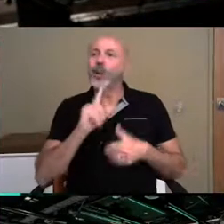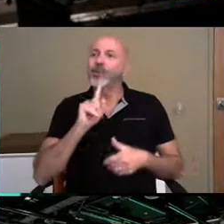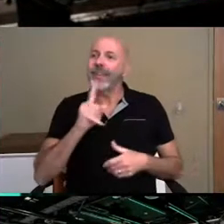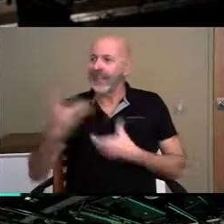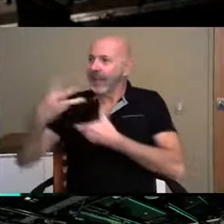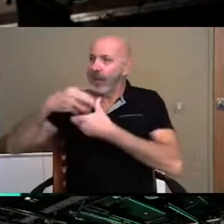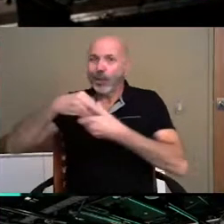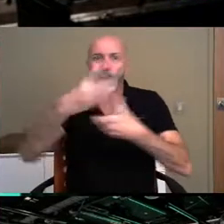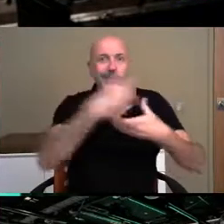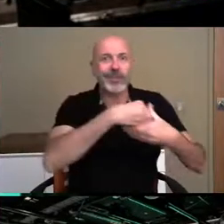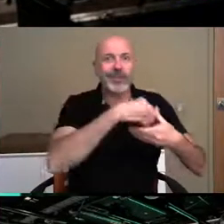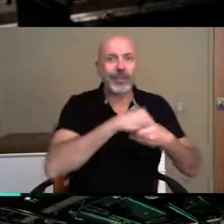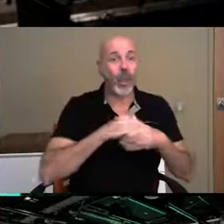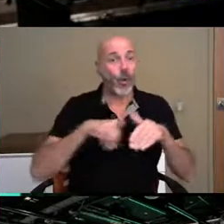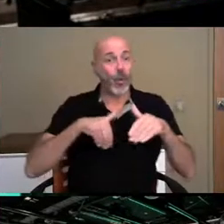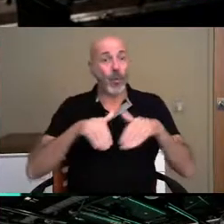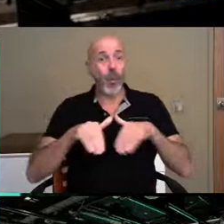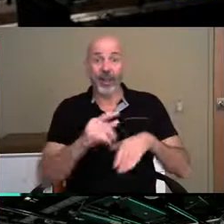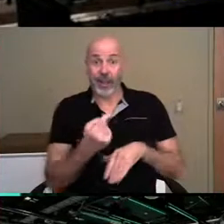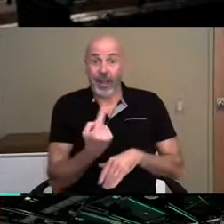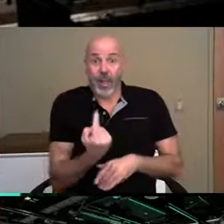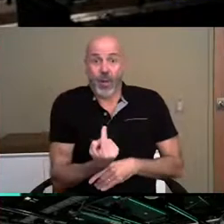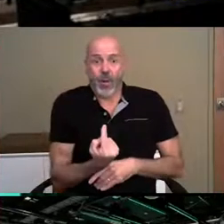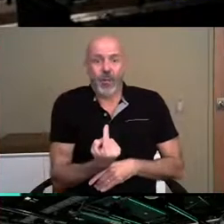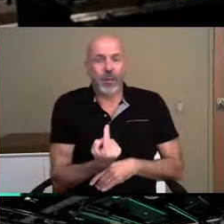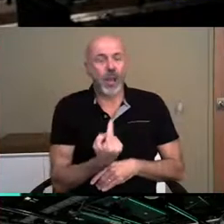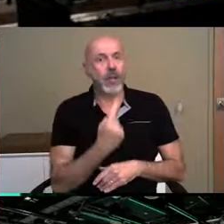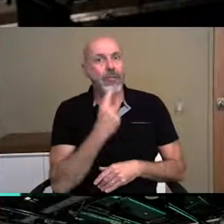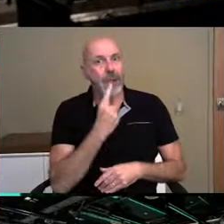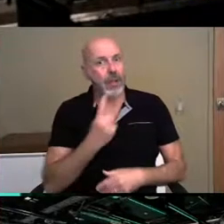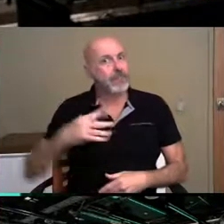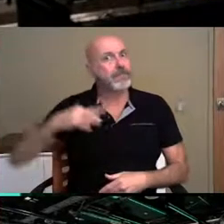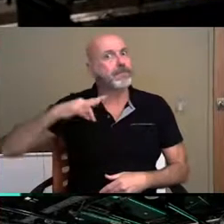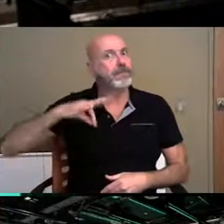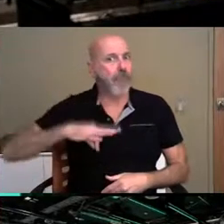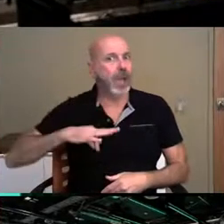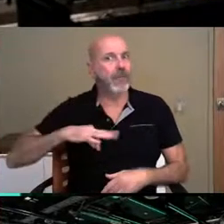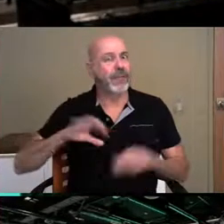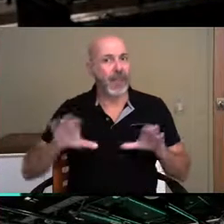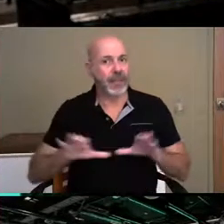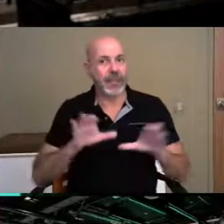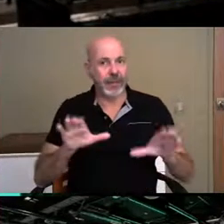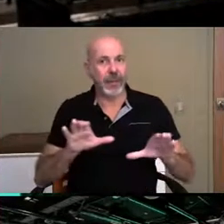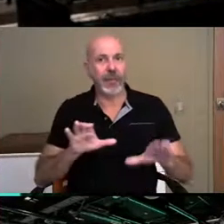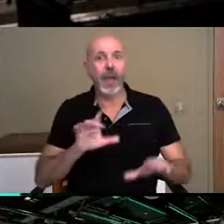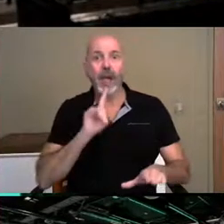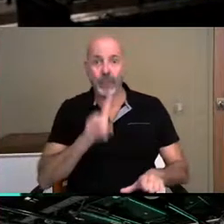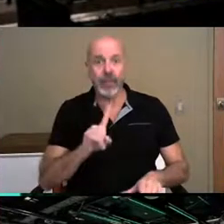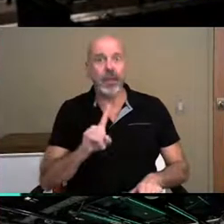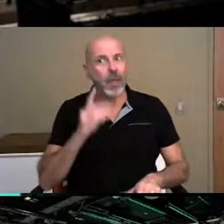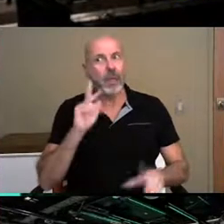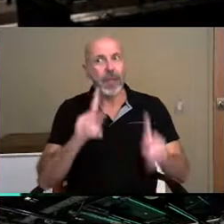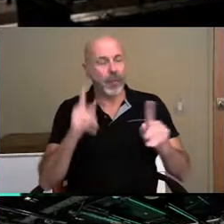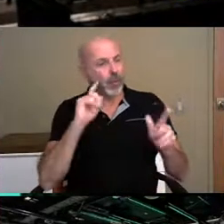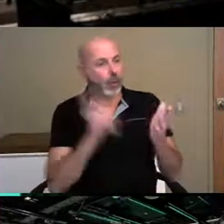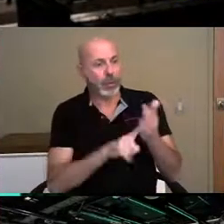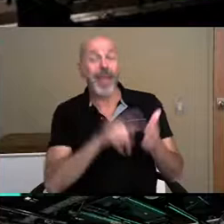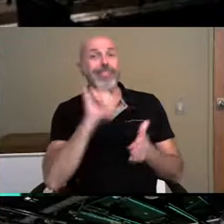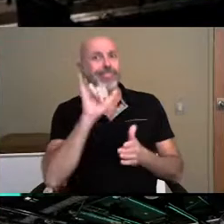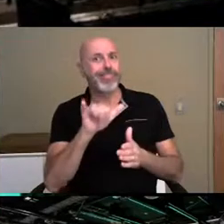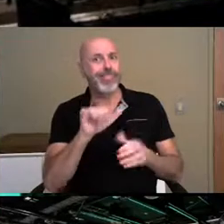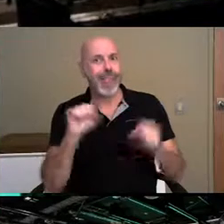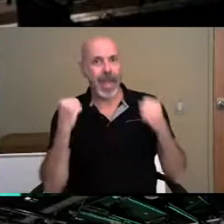walking alone is such a highly beneficial activity, and actually the most globally recognized exercise